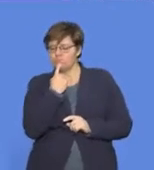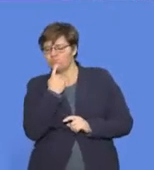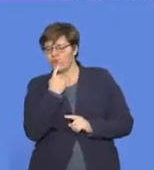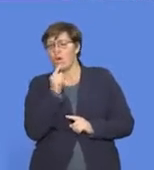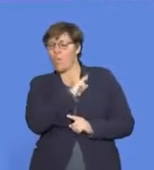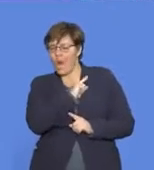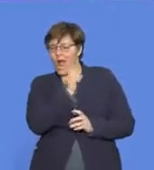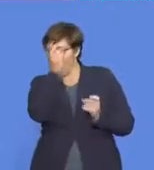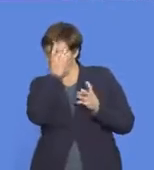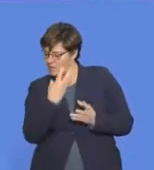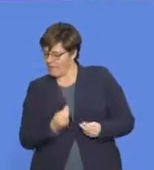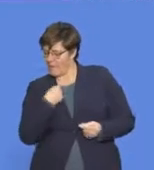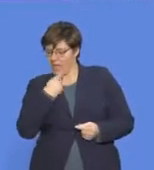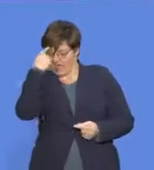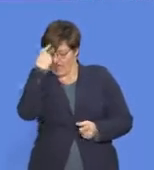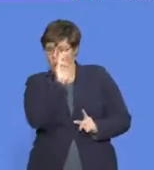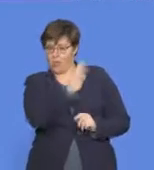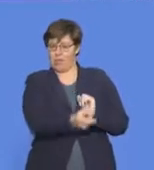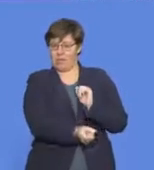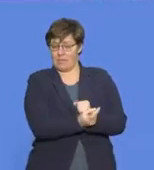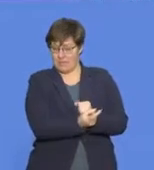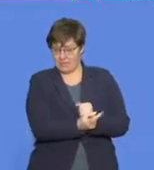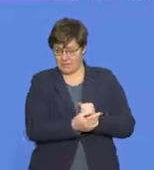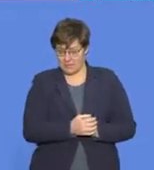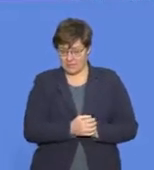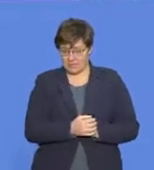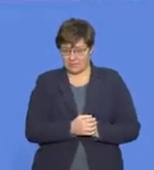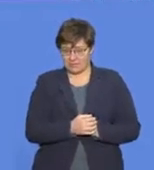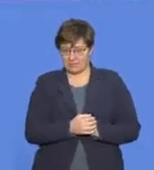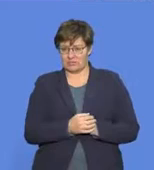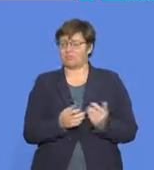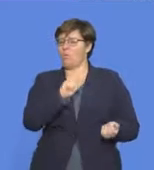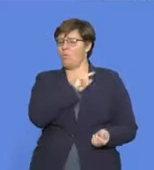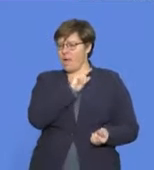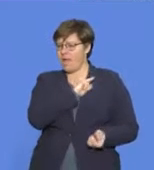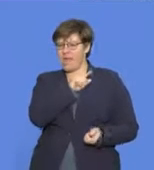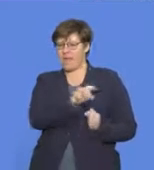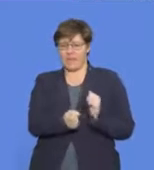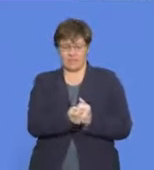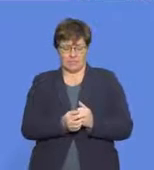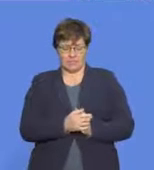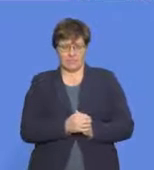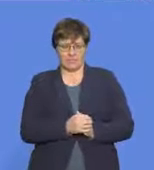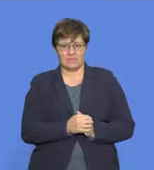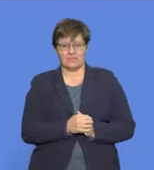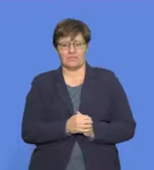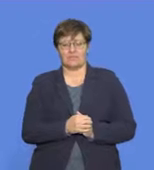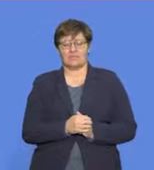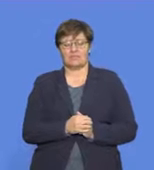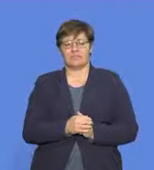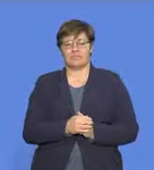or explanation as to what you think is going to happen or why a certain phenomena happen. Okay,